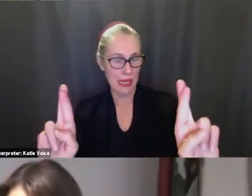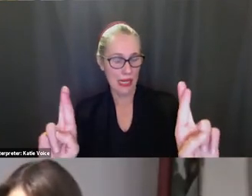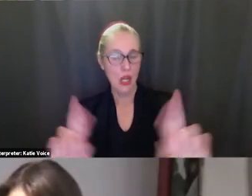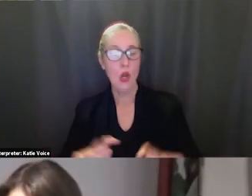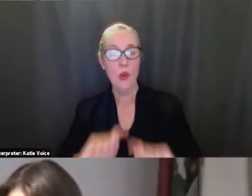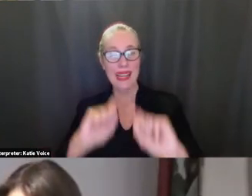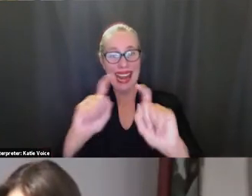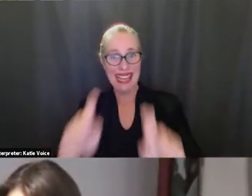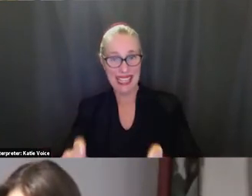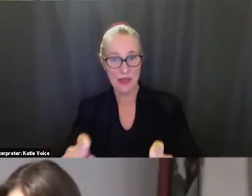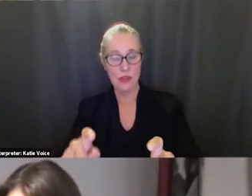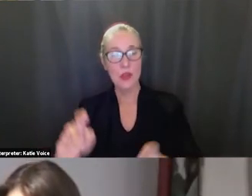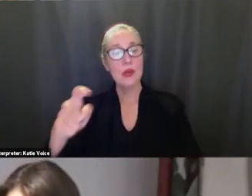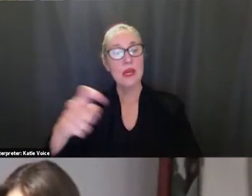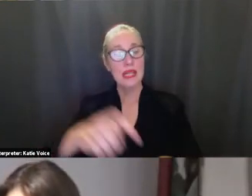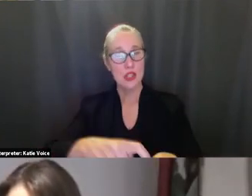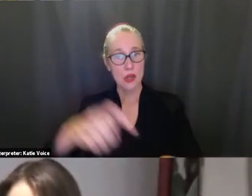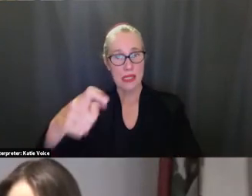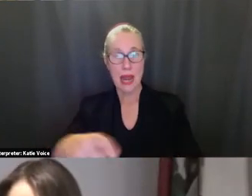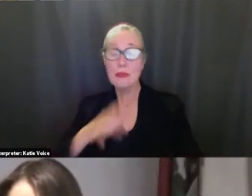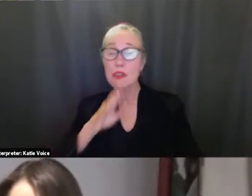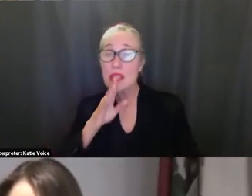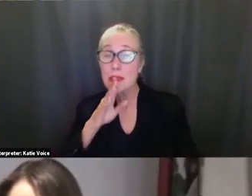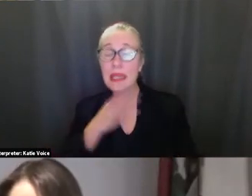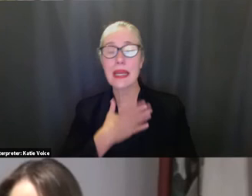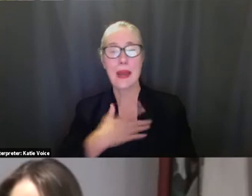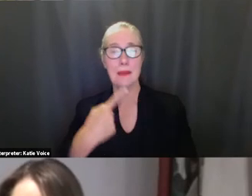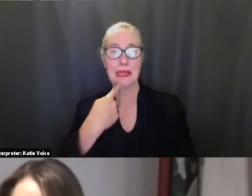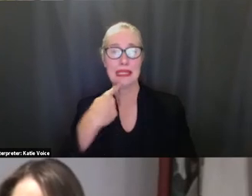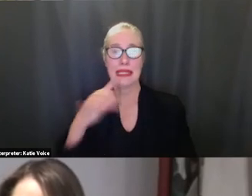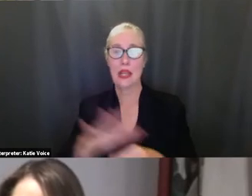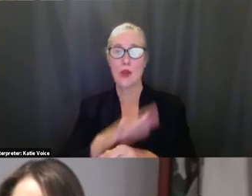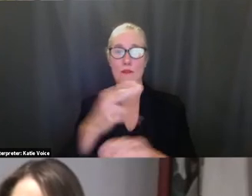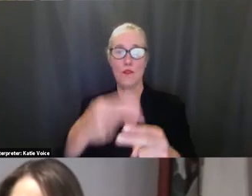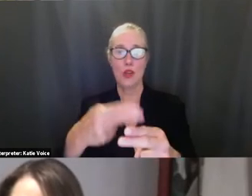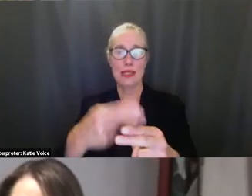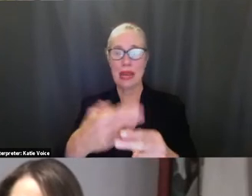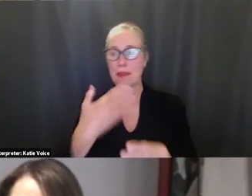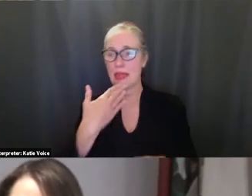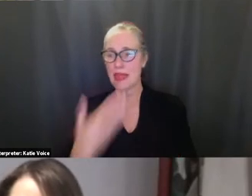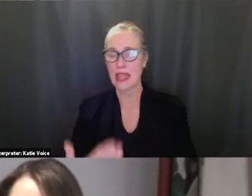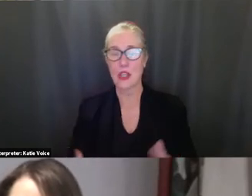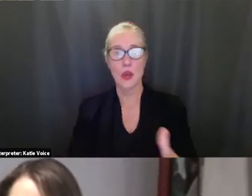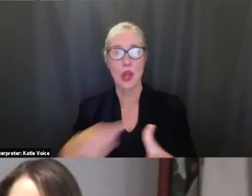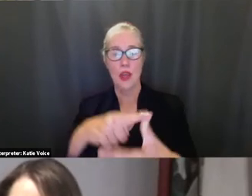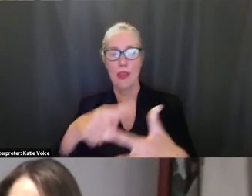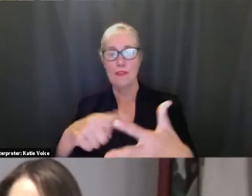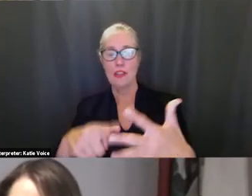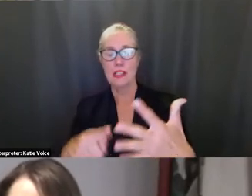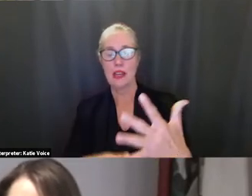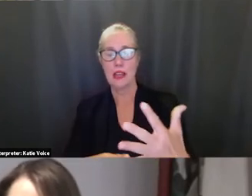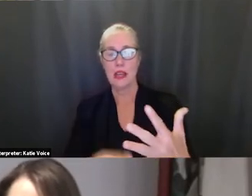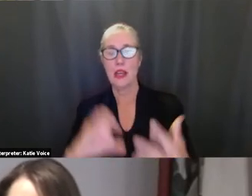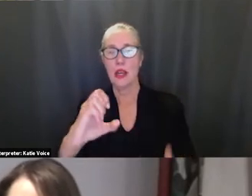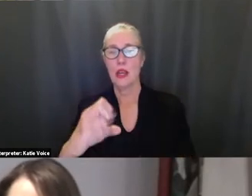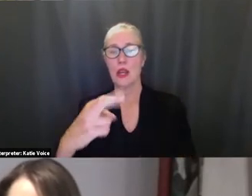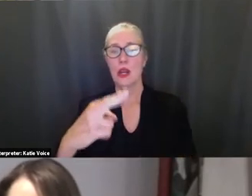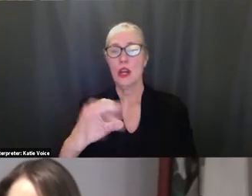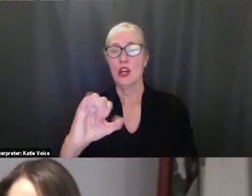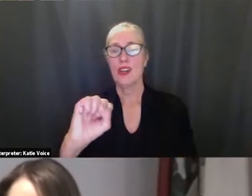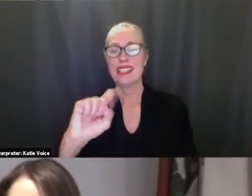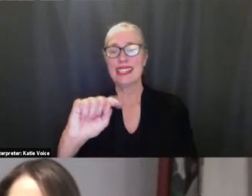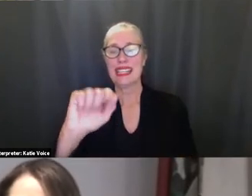speak please state your for your full name thank you first five speakers are cressida silvers